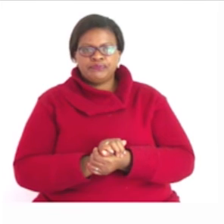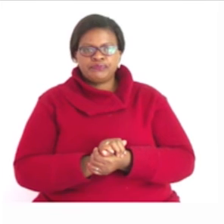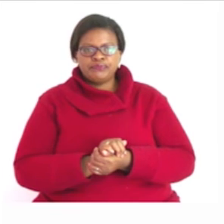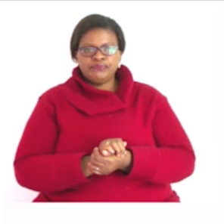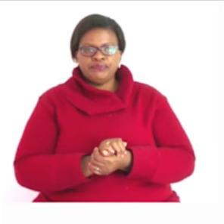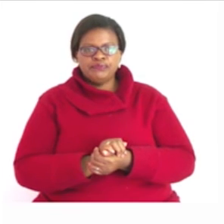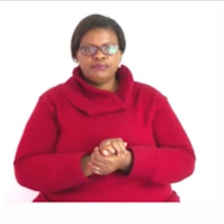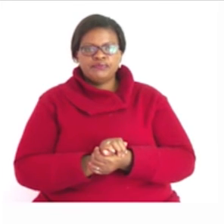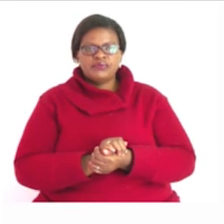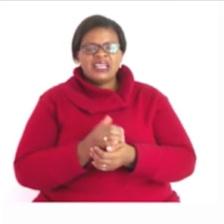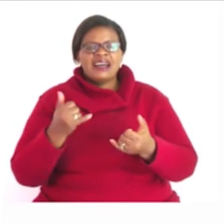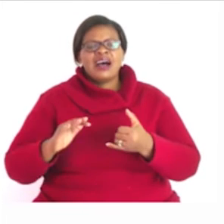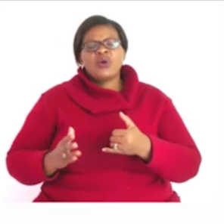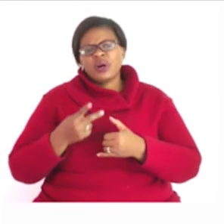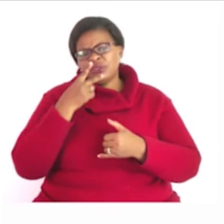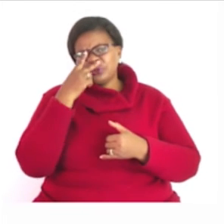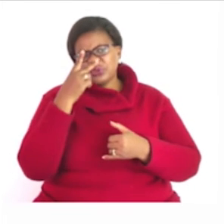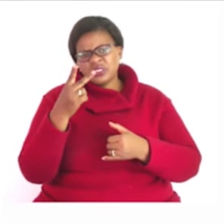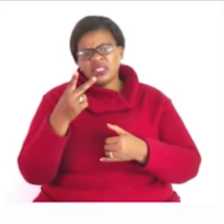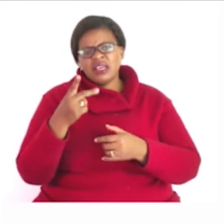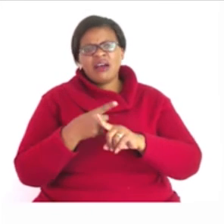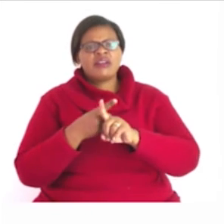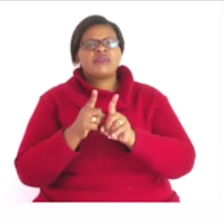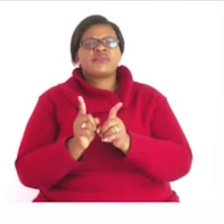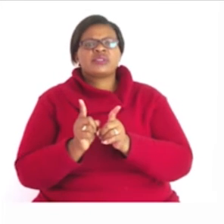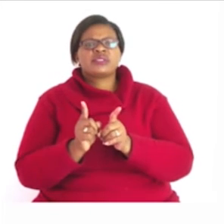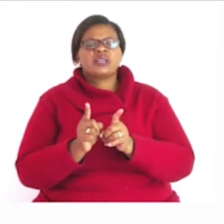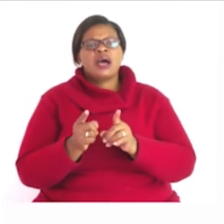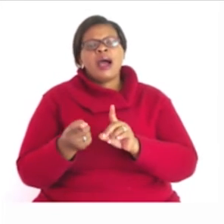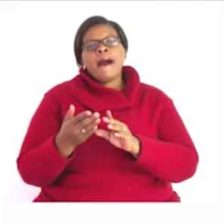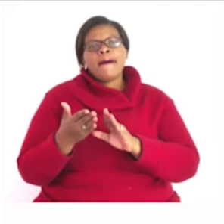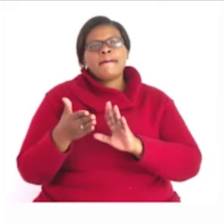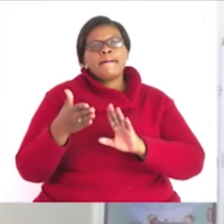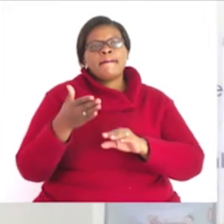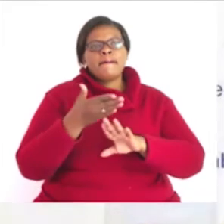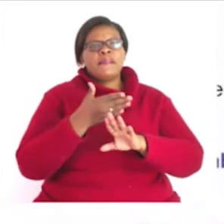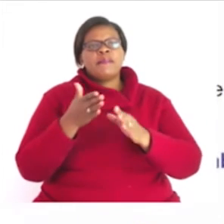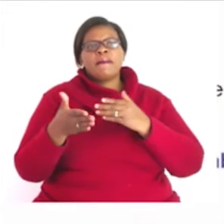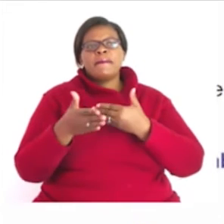Now, I want you to notice the difference. Let's go back to page 11.